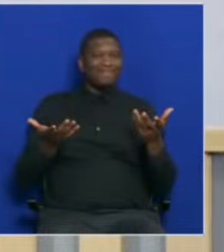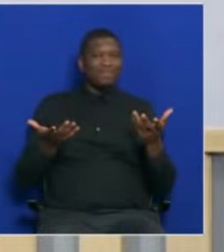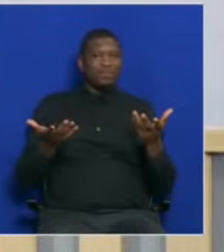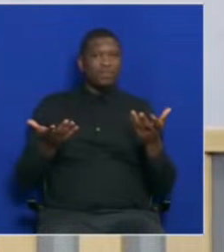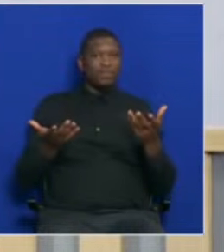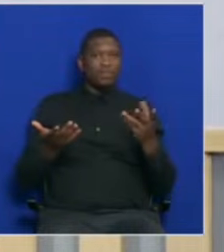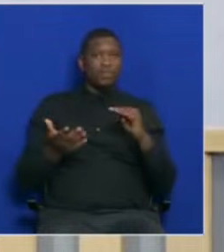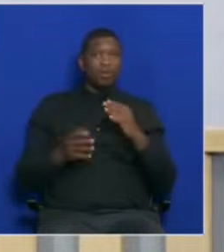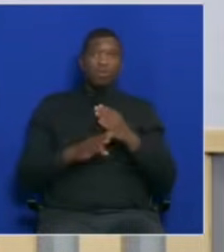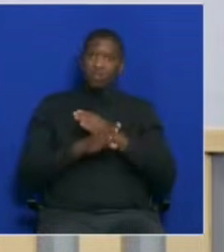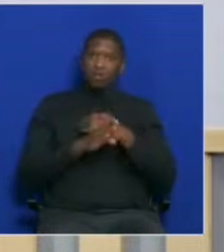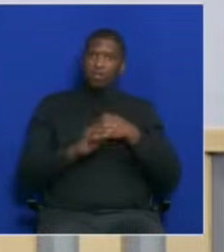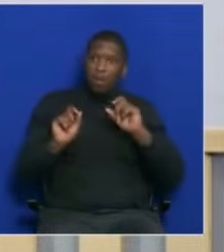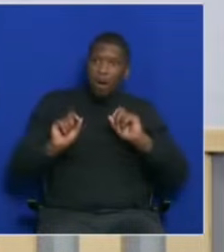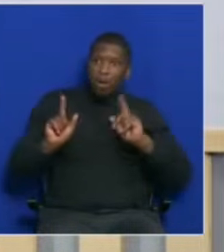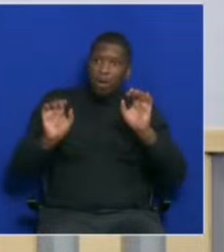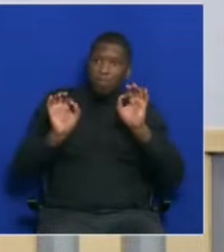it.